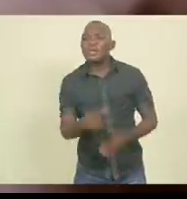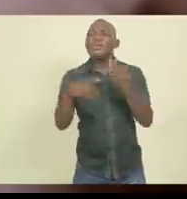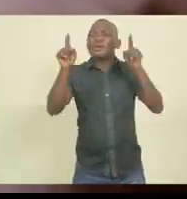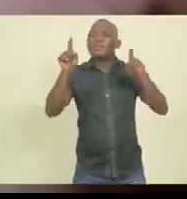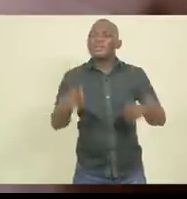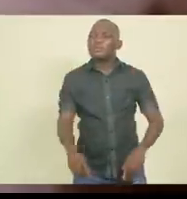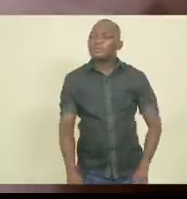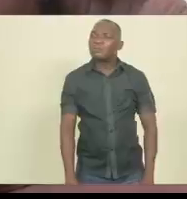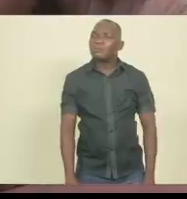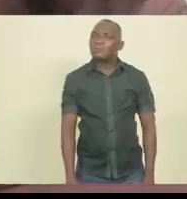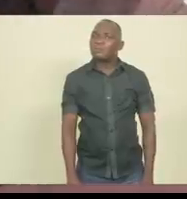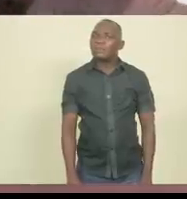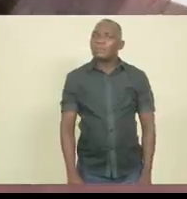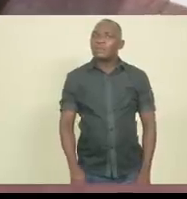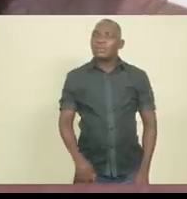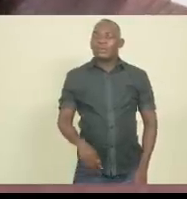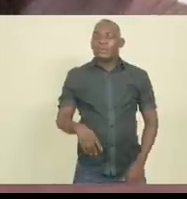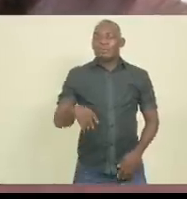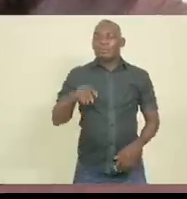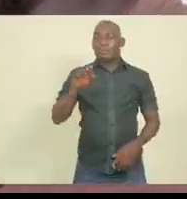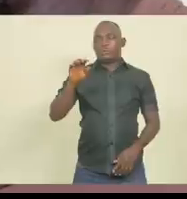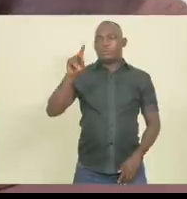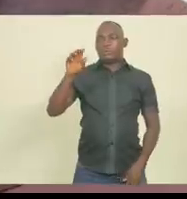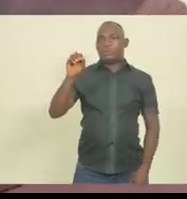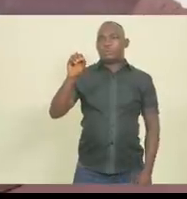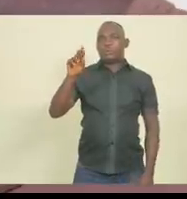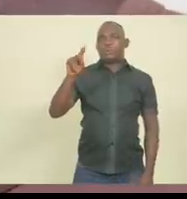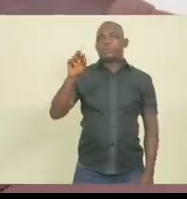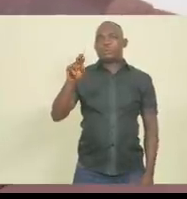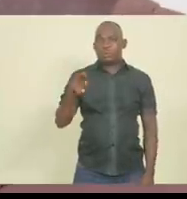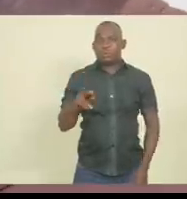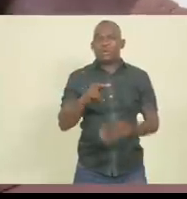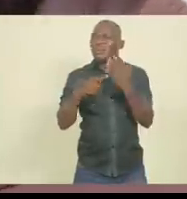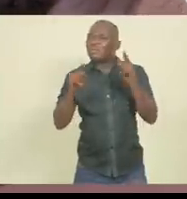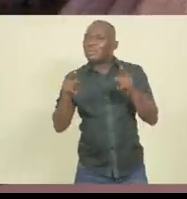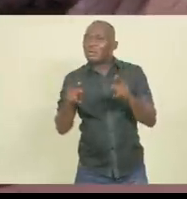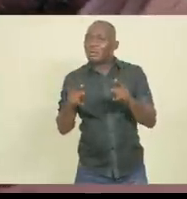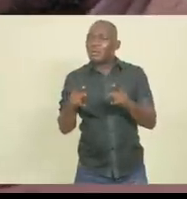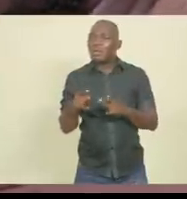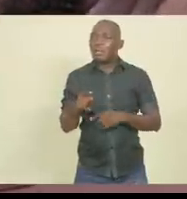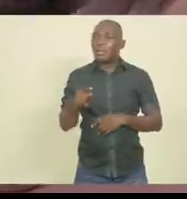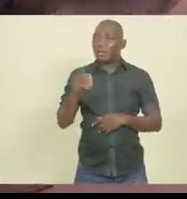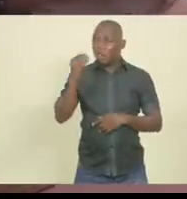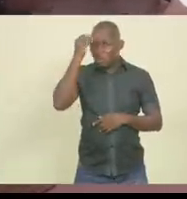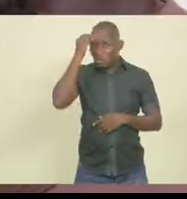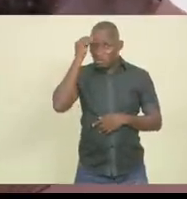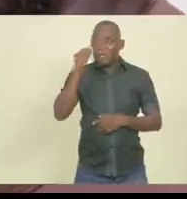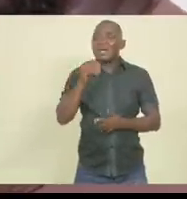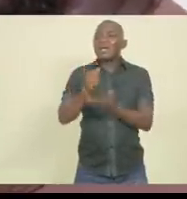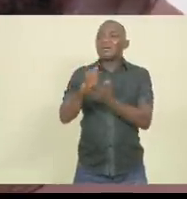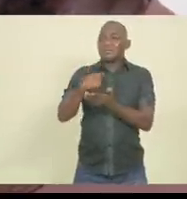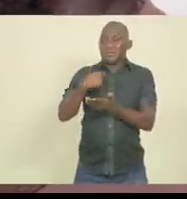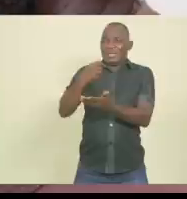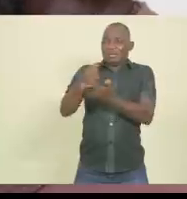happened? It's KORKOR. What happened to her? You know how she is. She asked me to help her do